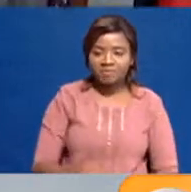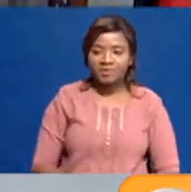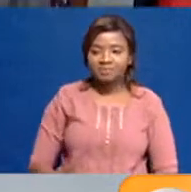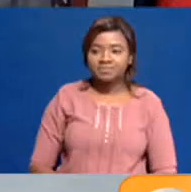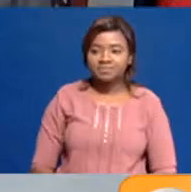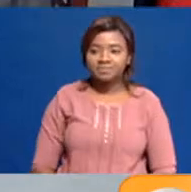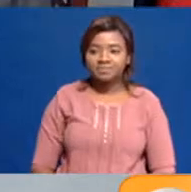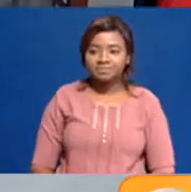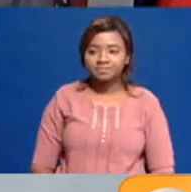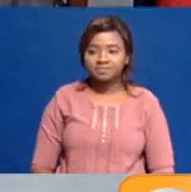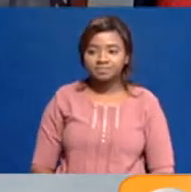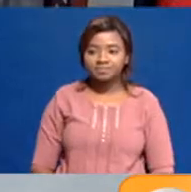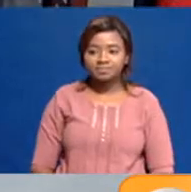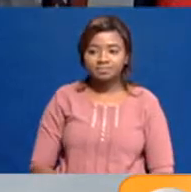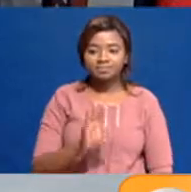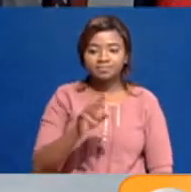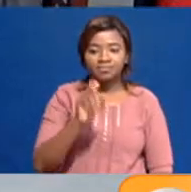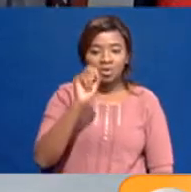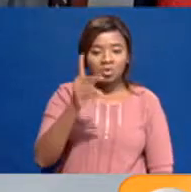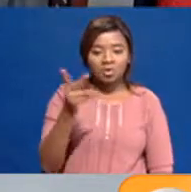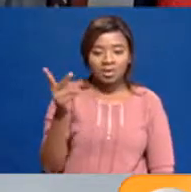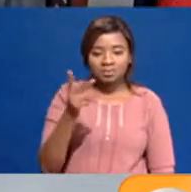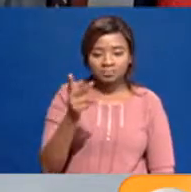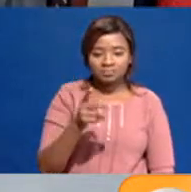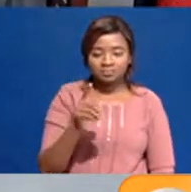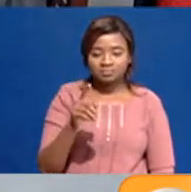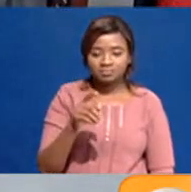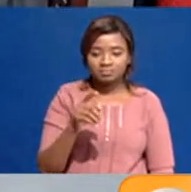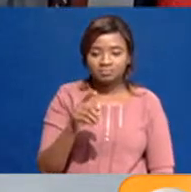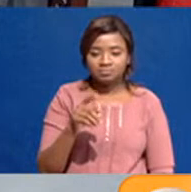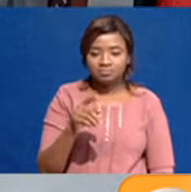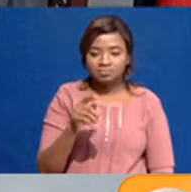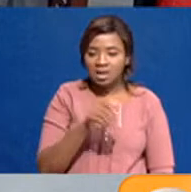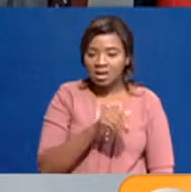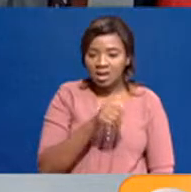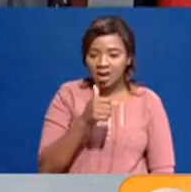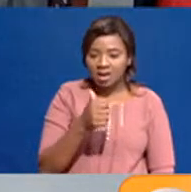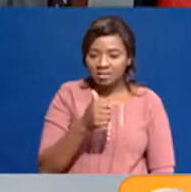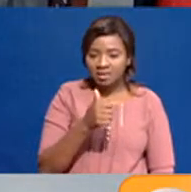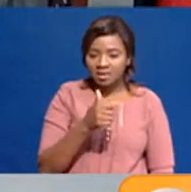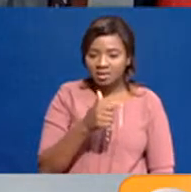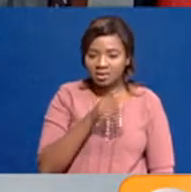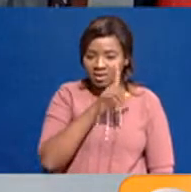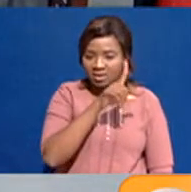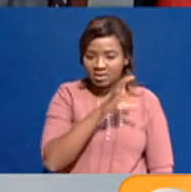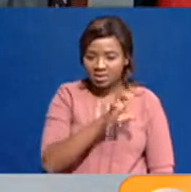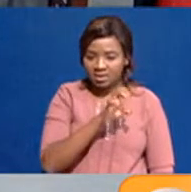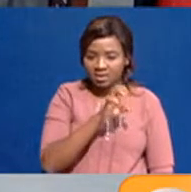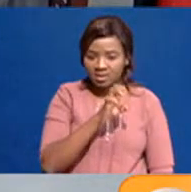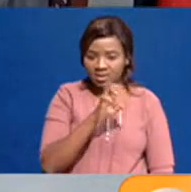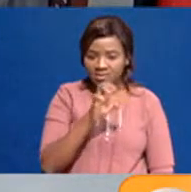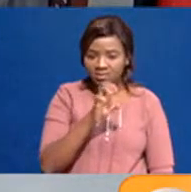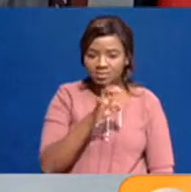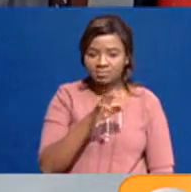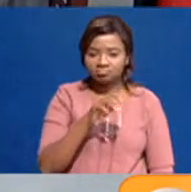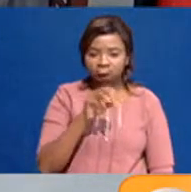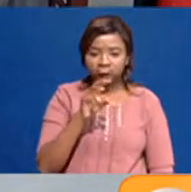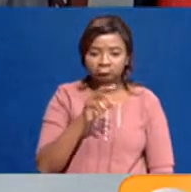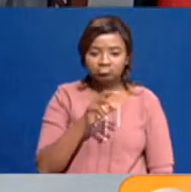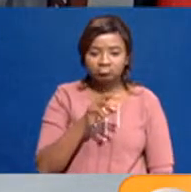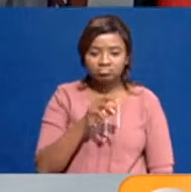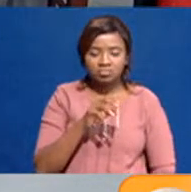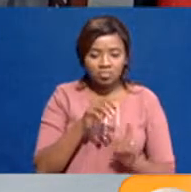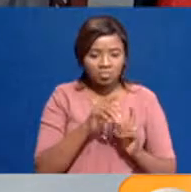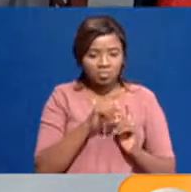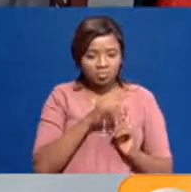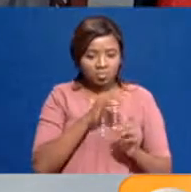gentlemen, both Lee Kuan Yew, he served for what, about 40 years, right? And, you know, others on the continent of strong leaders